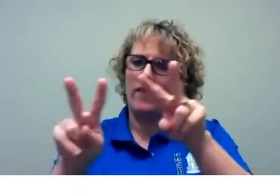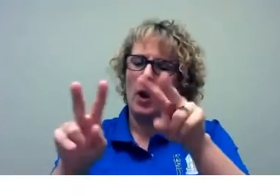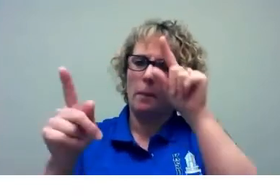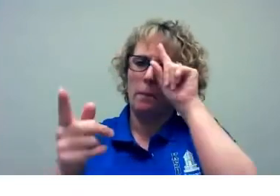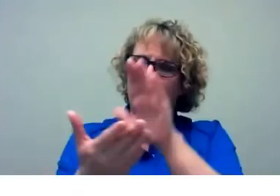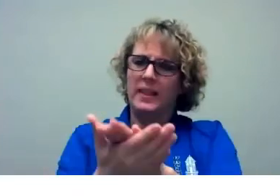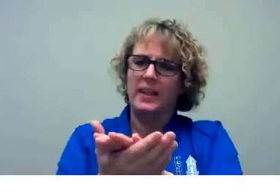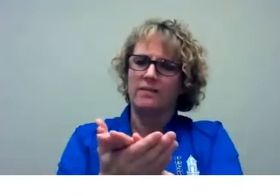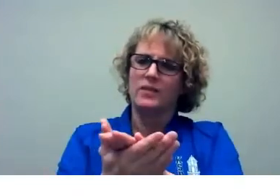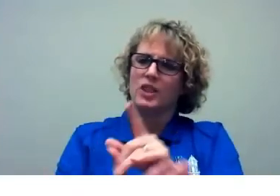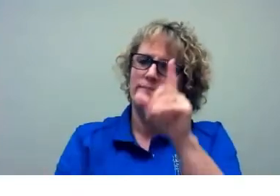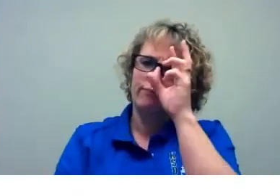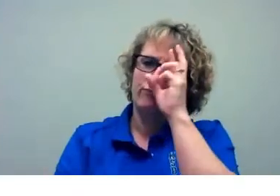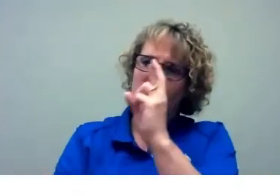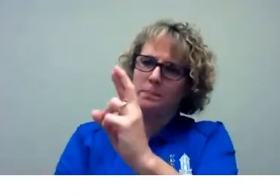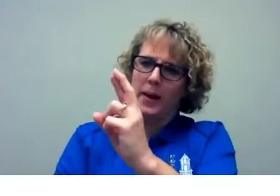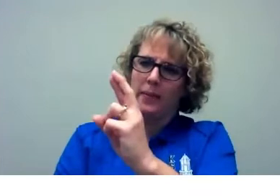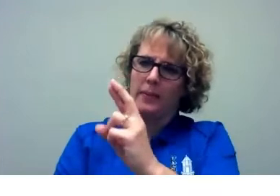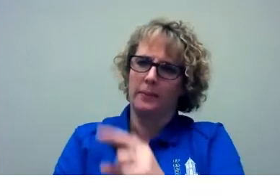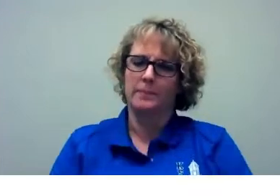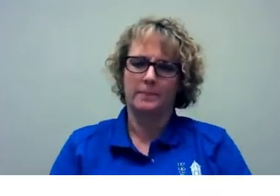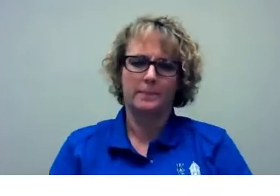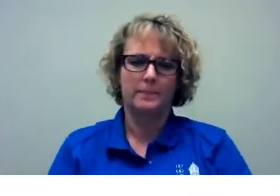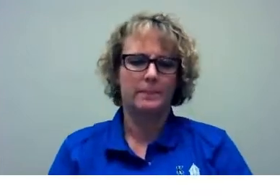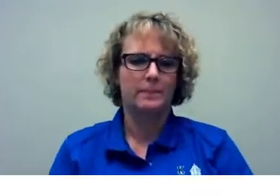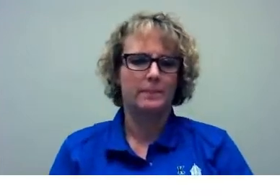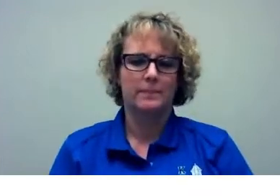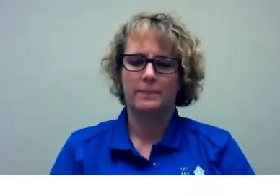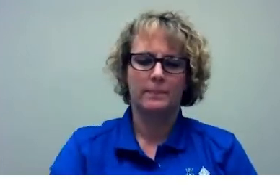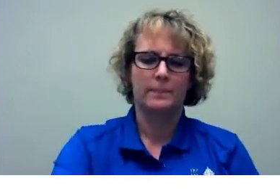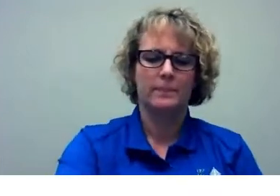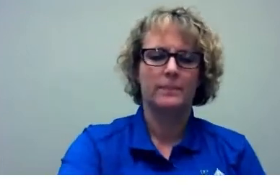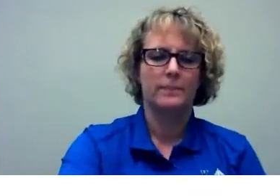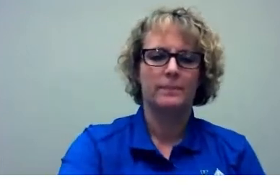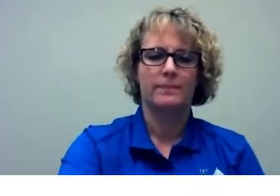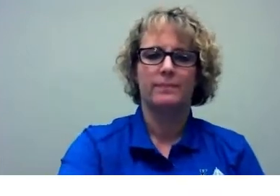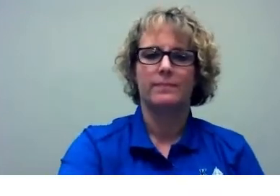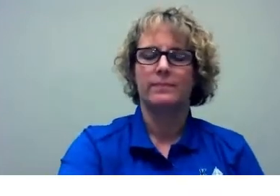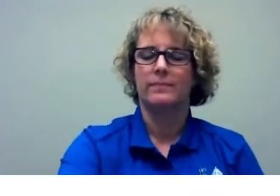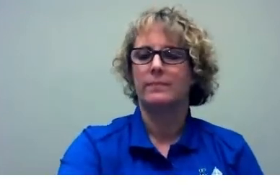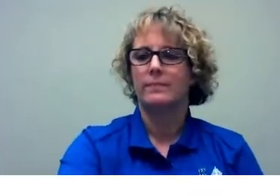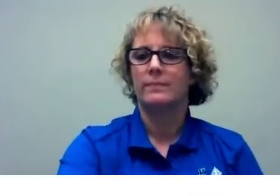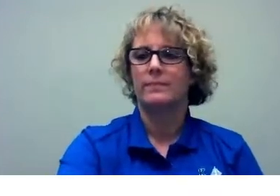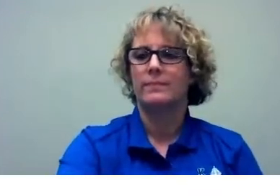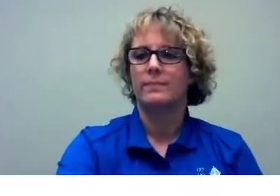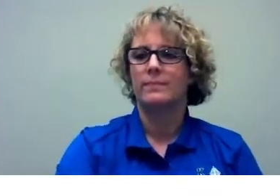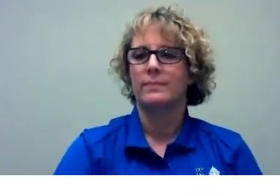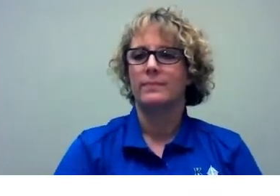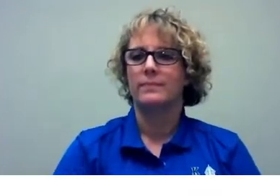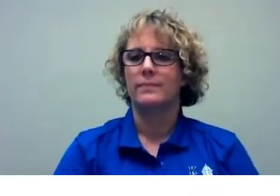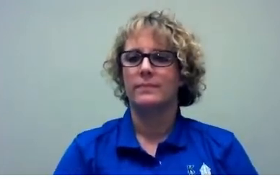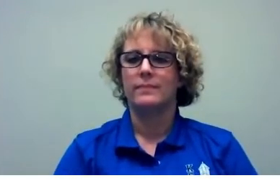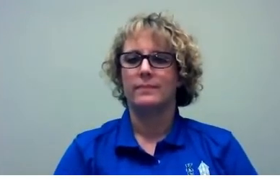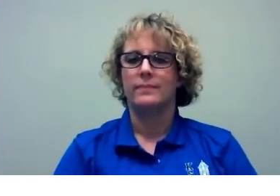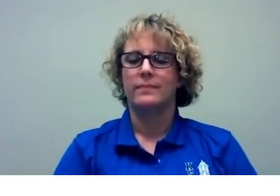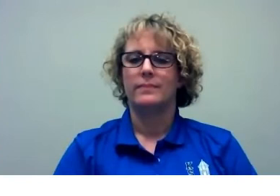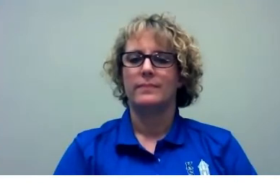individual peers, they have their own values and beliefs, and they should all be respected.